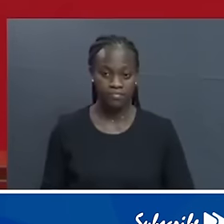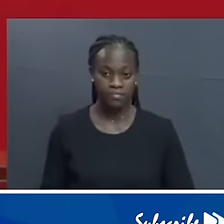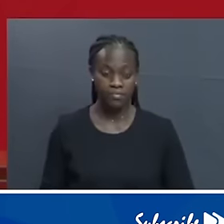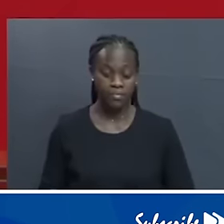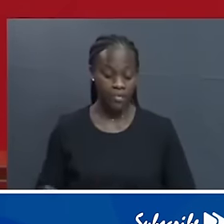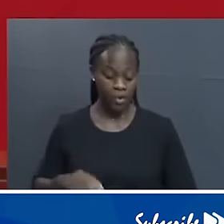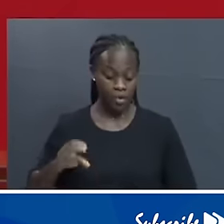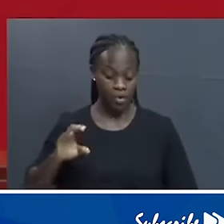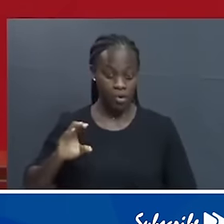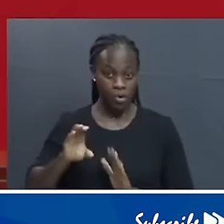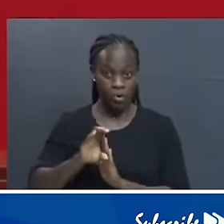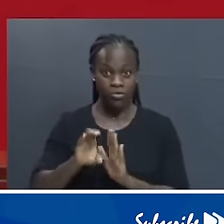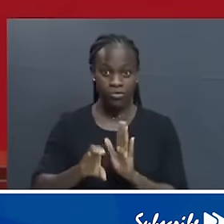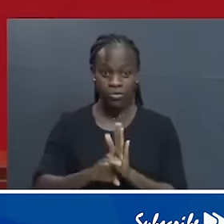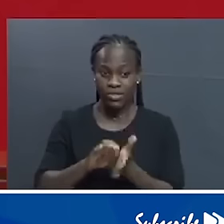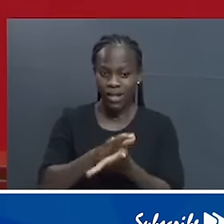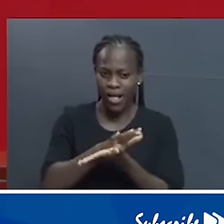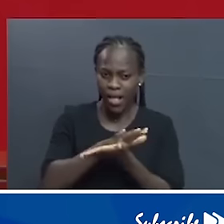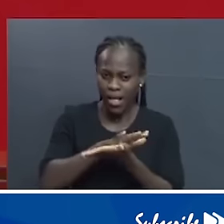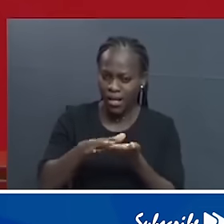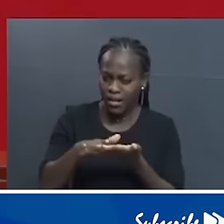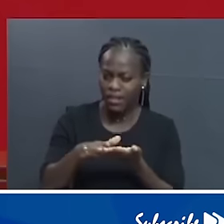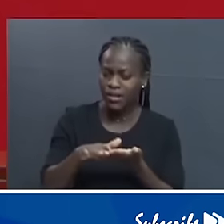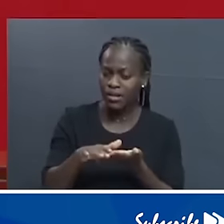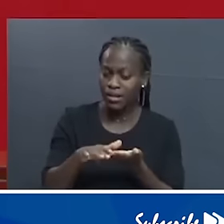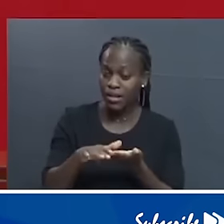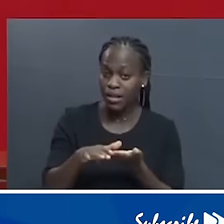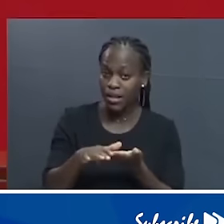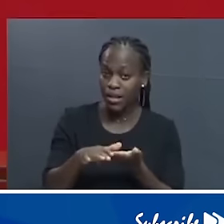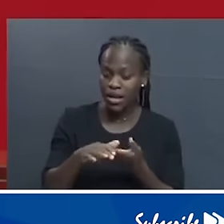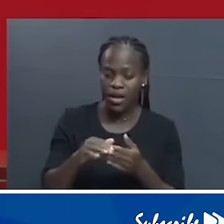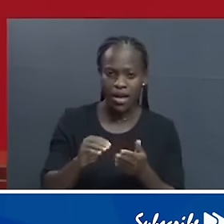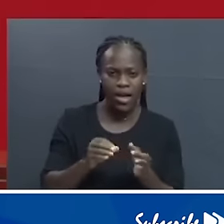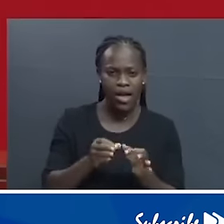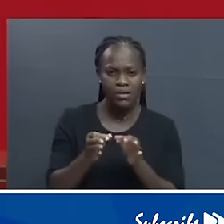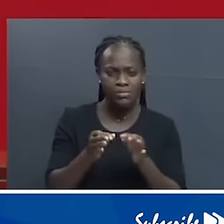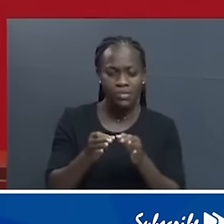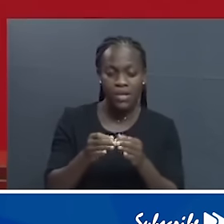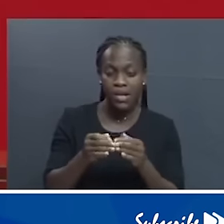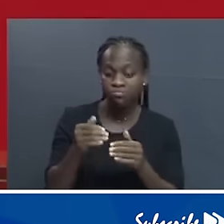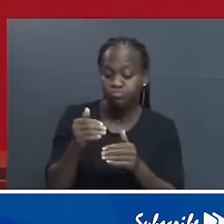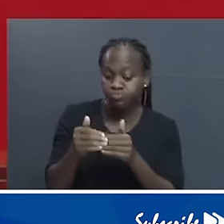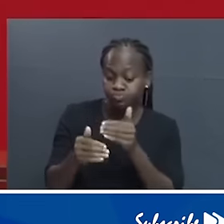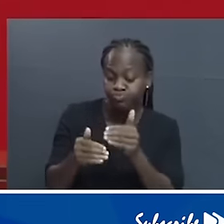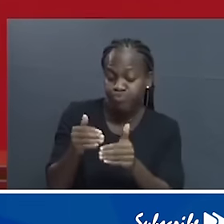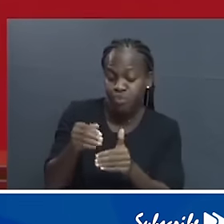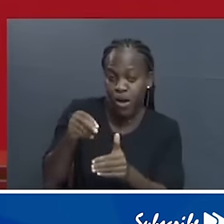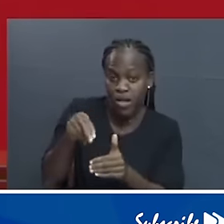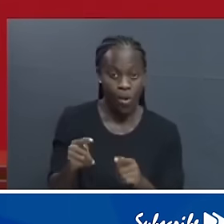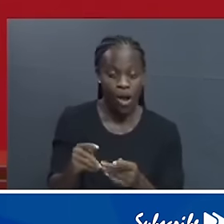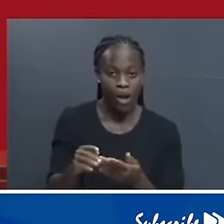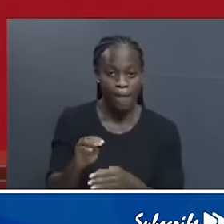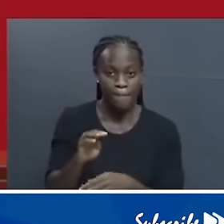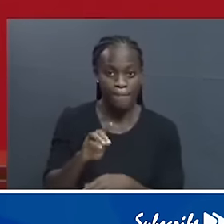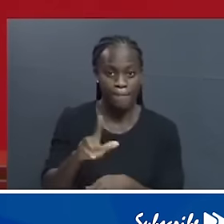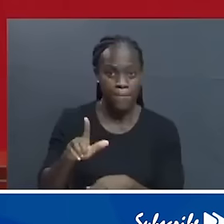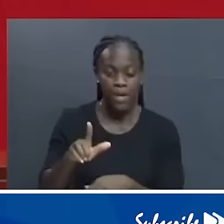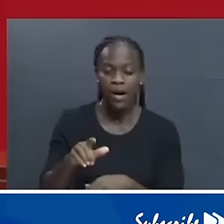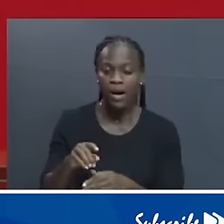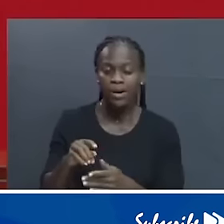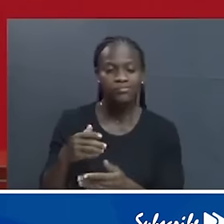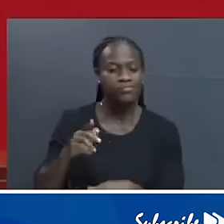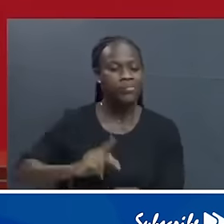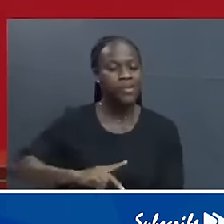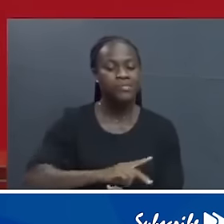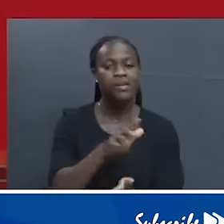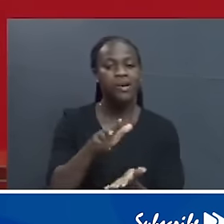clearly delineates the steps to be followed once a bill has been passed by Parliament, mandating